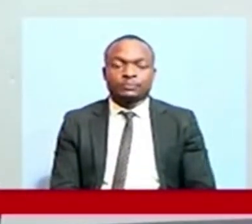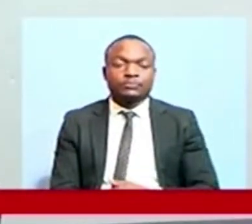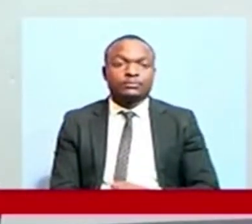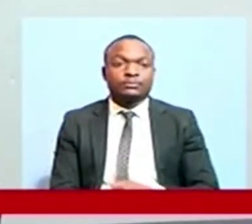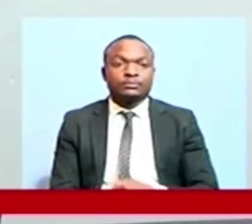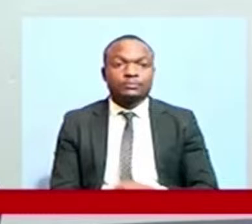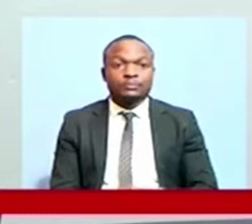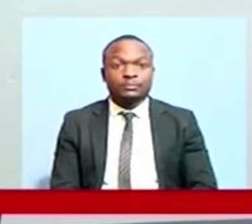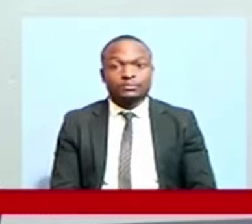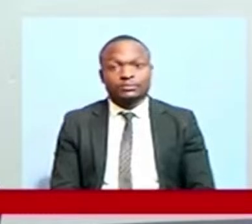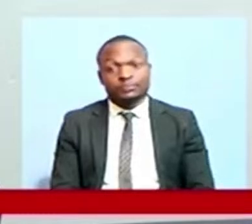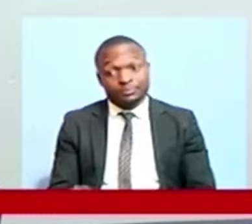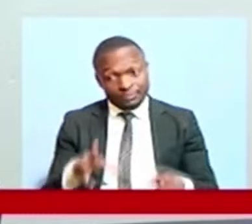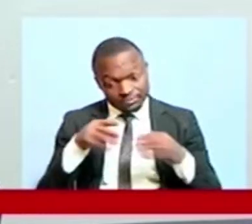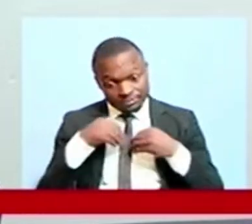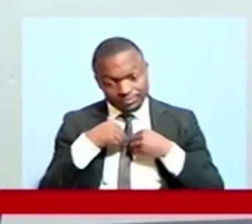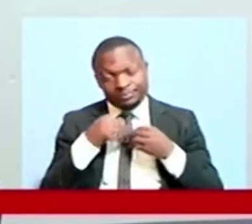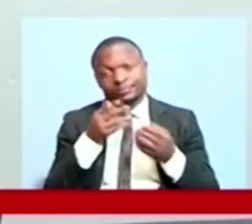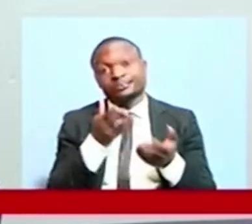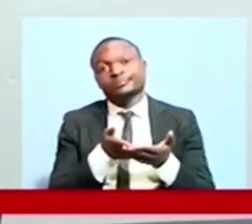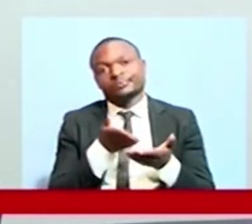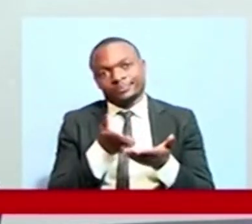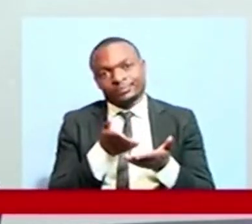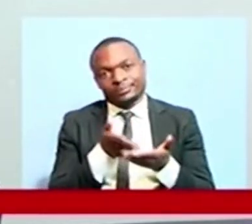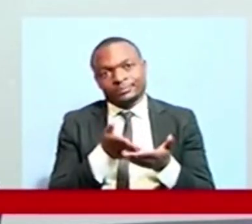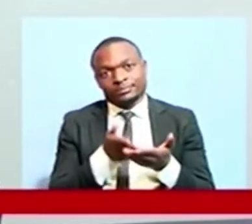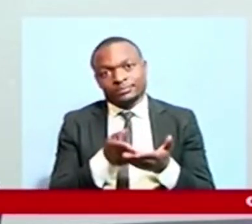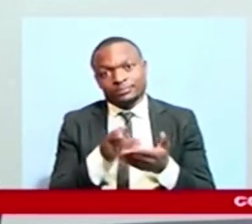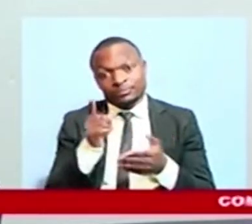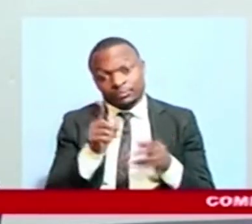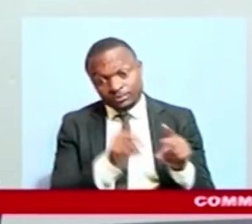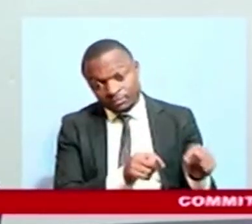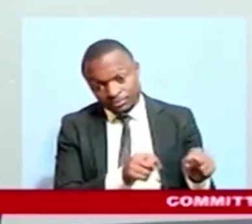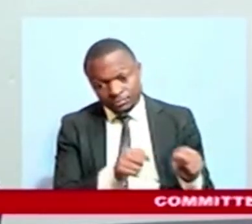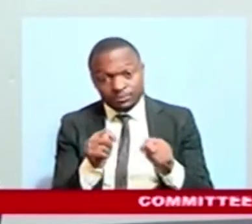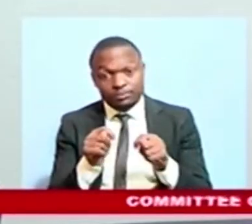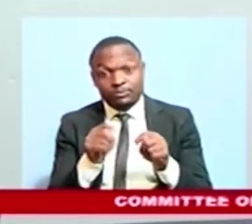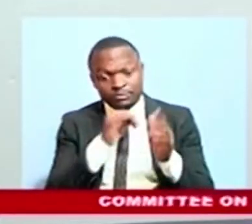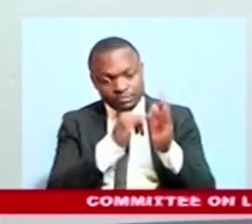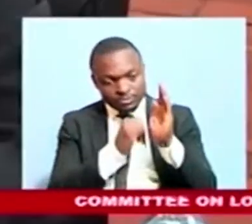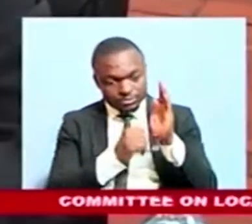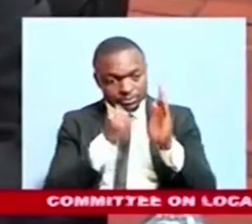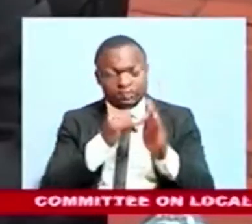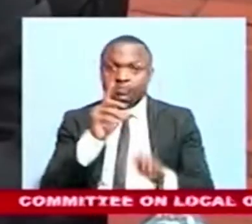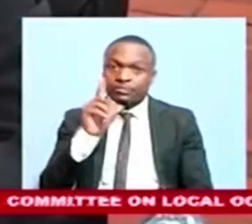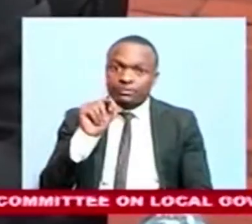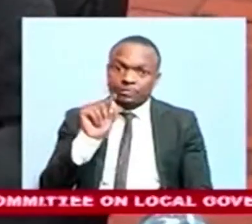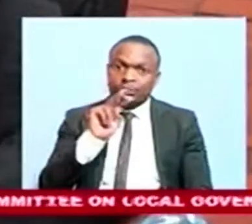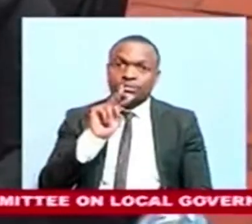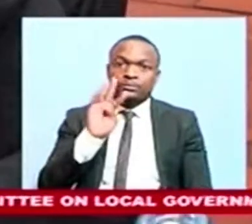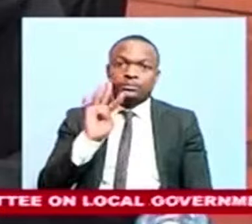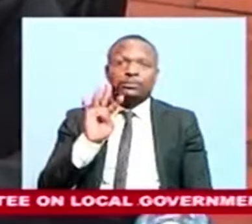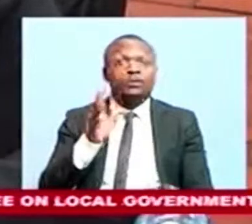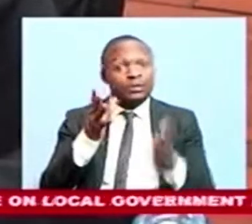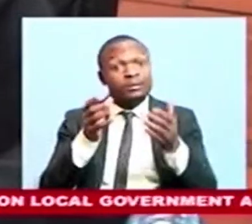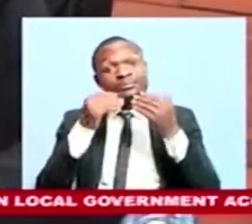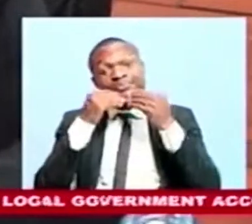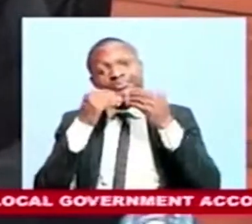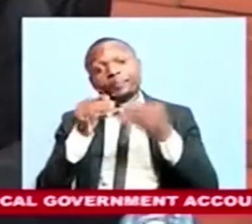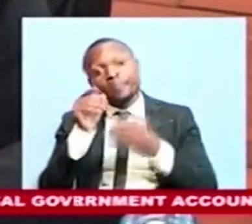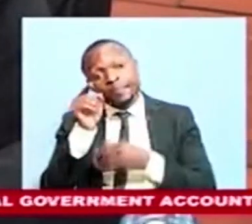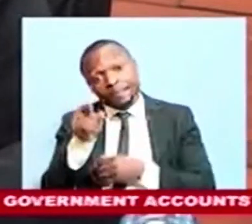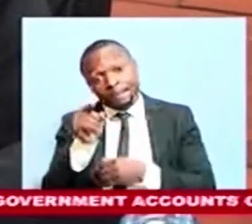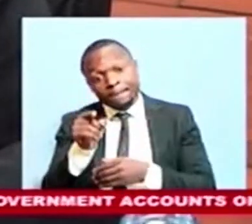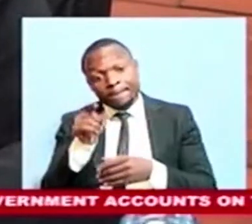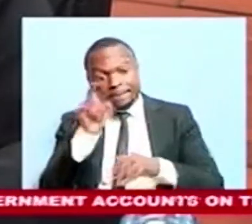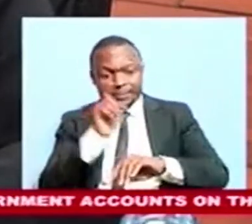I have admitted this. You transferred in January 2024 And we want to thank you that